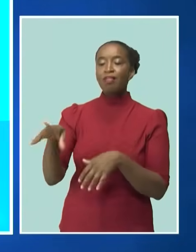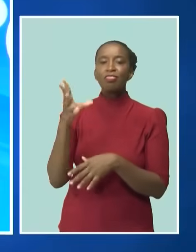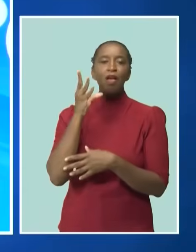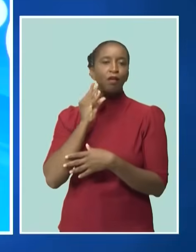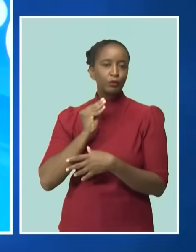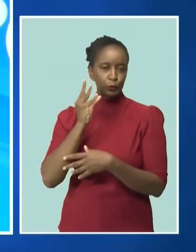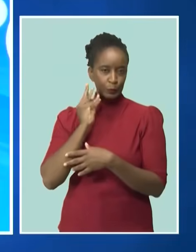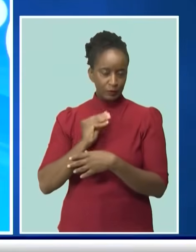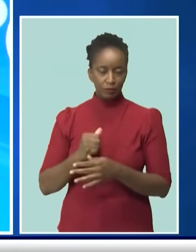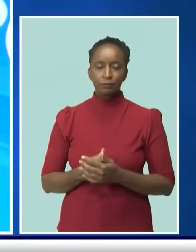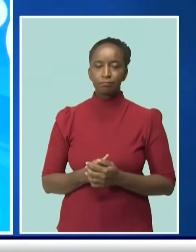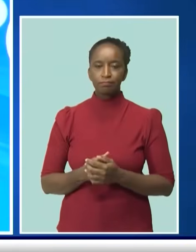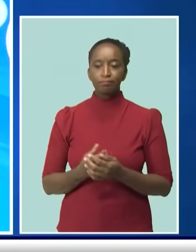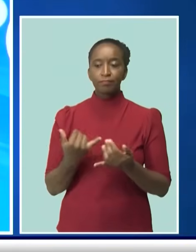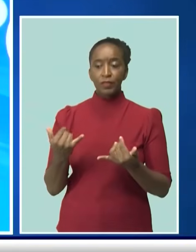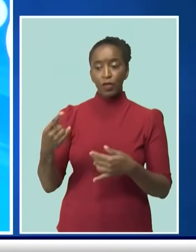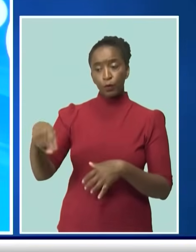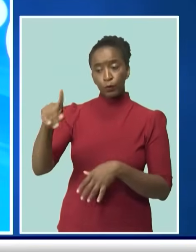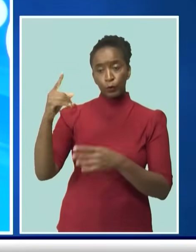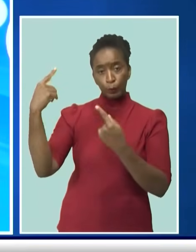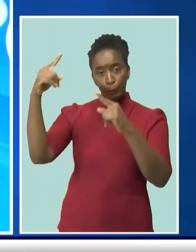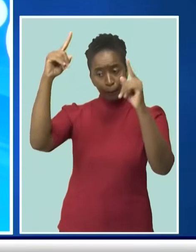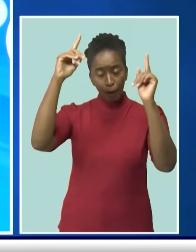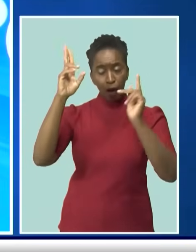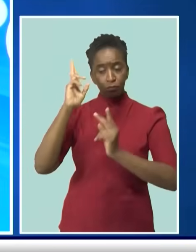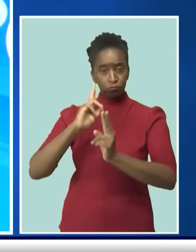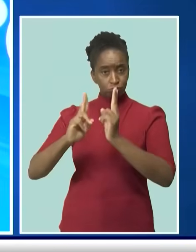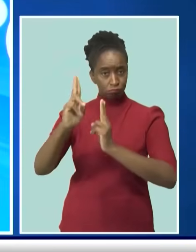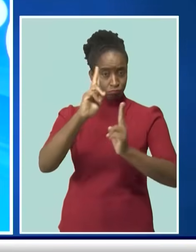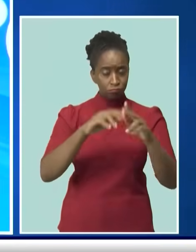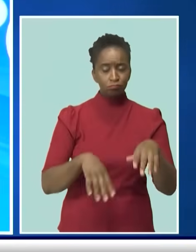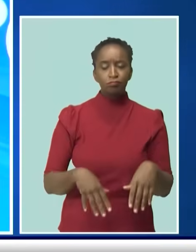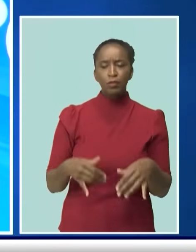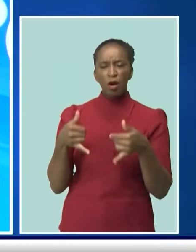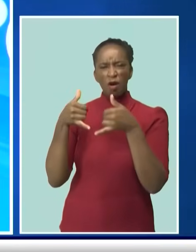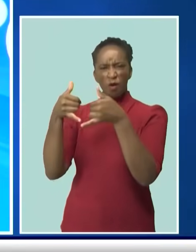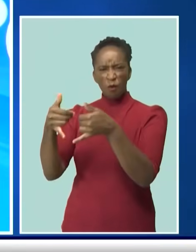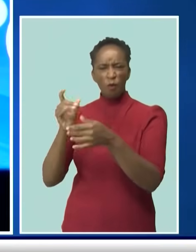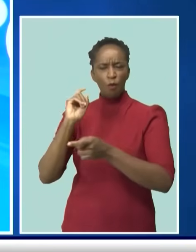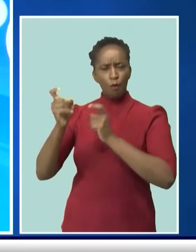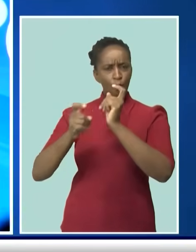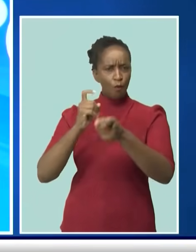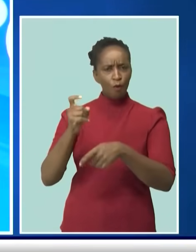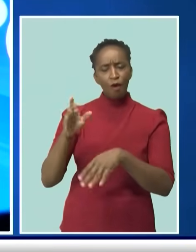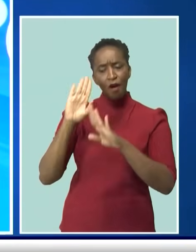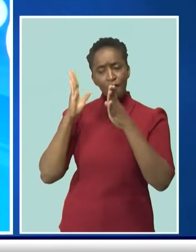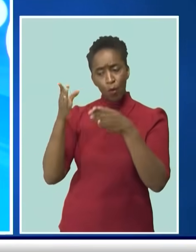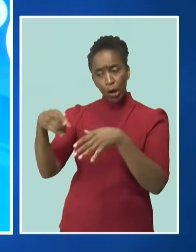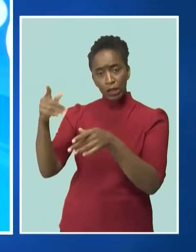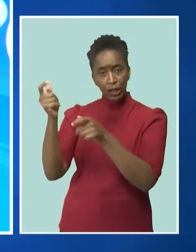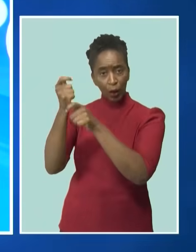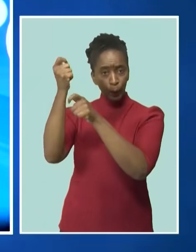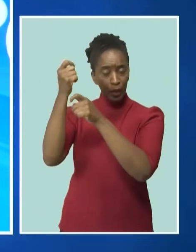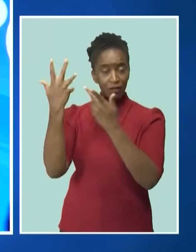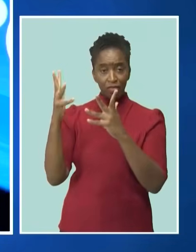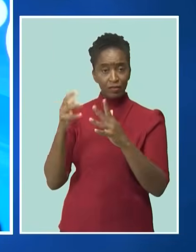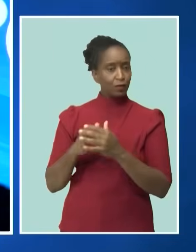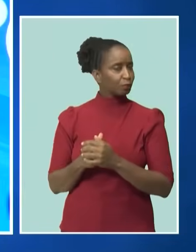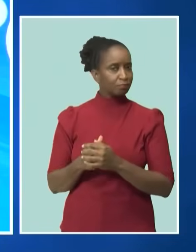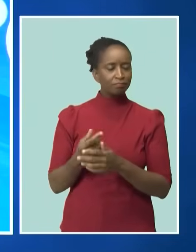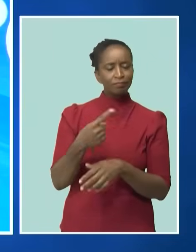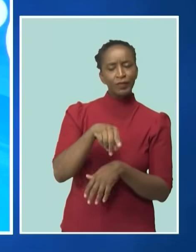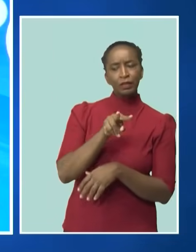these achievements, let us remember that awards are not just about winners. They are about